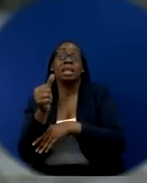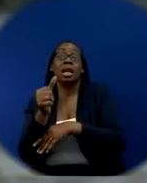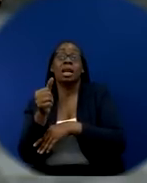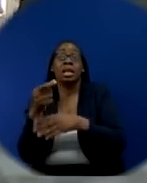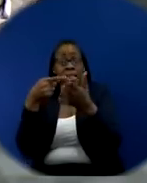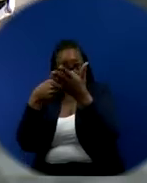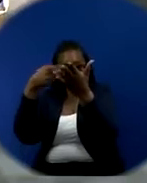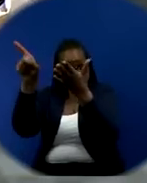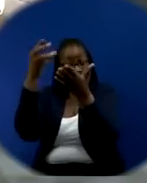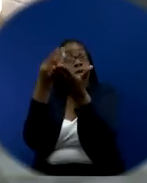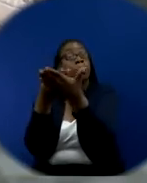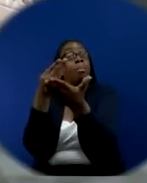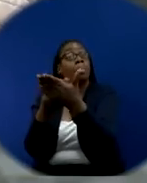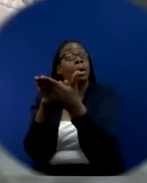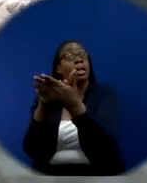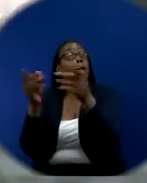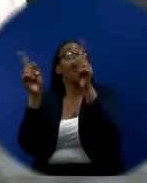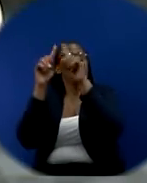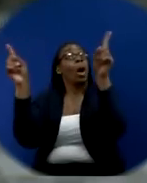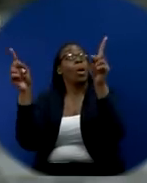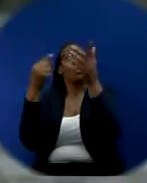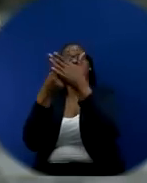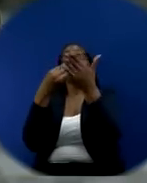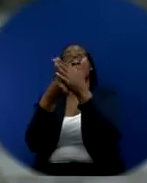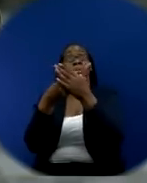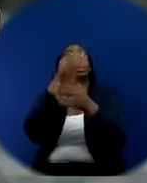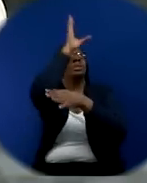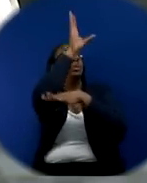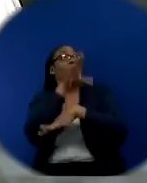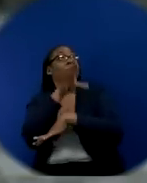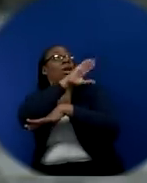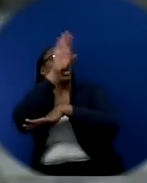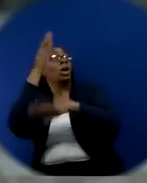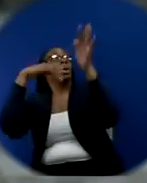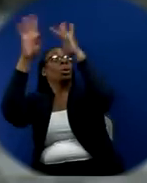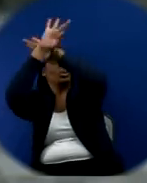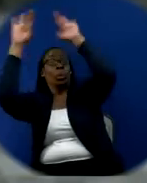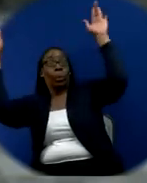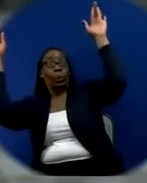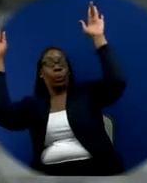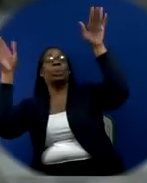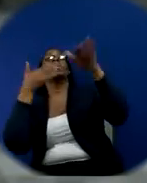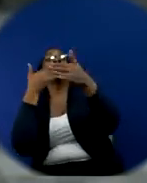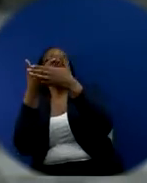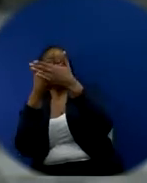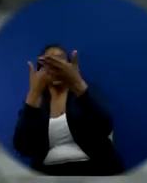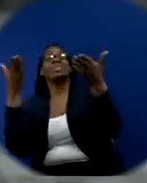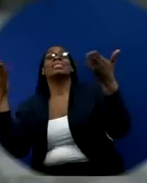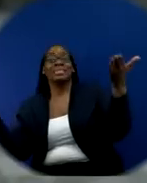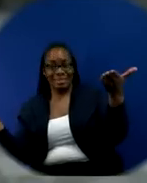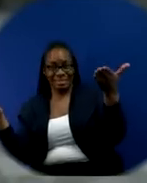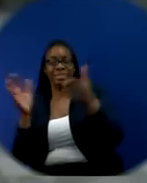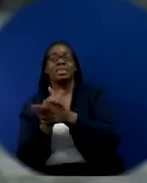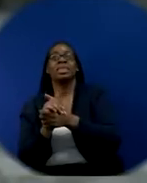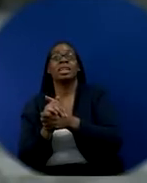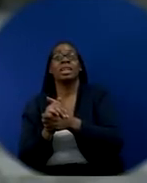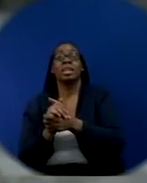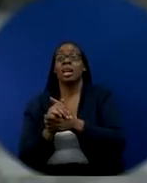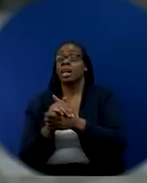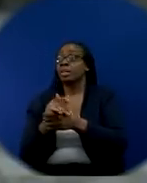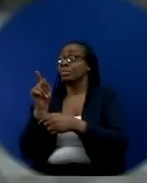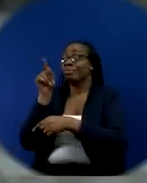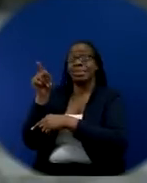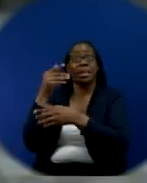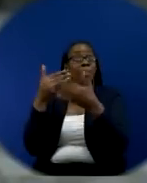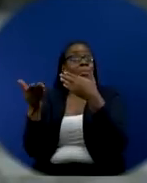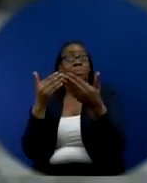you, but you'll be paid at the resurrection, at the feast in heaven. Oh, this is good stuff. He says you may not be